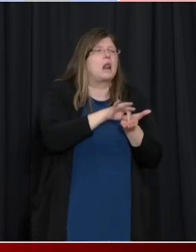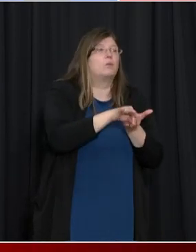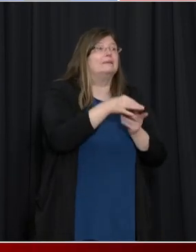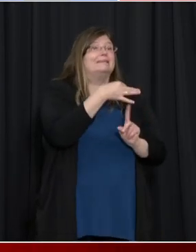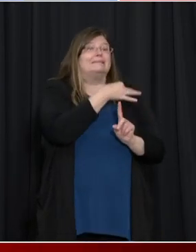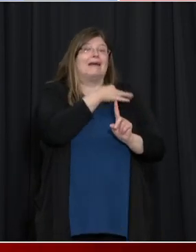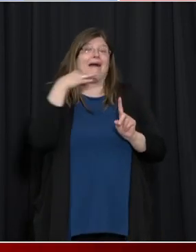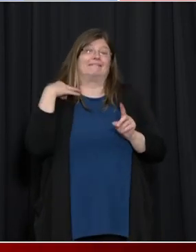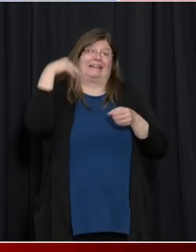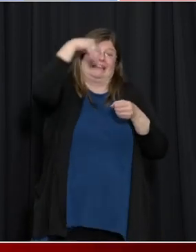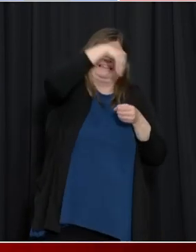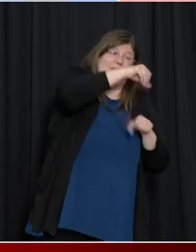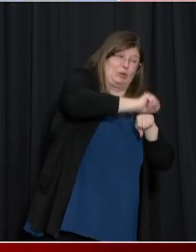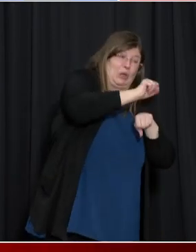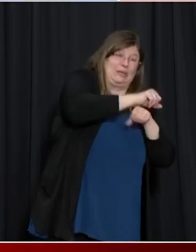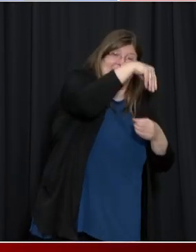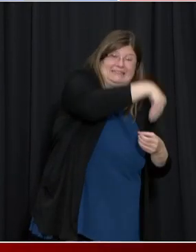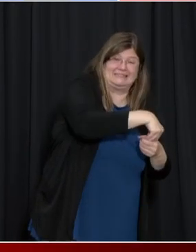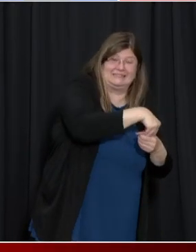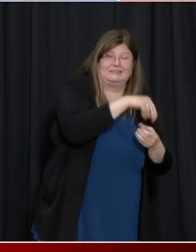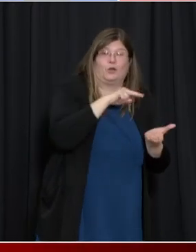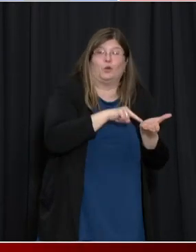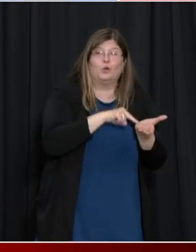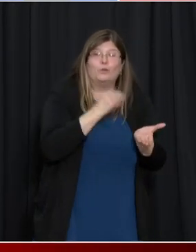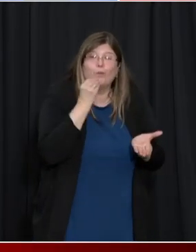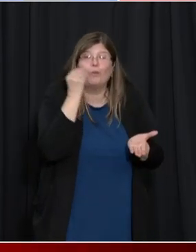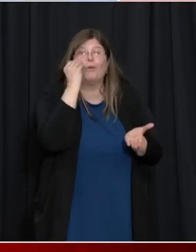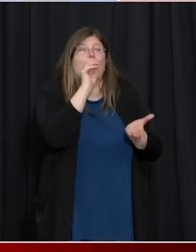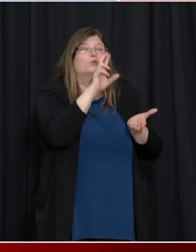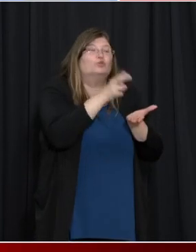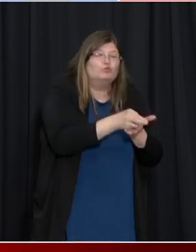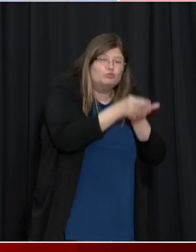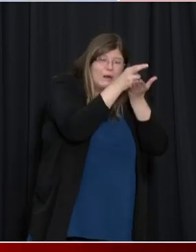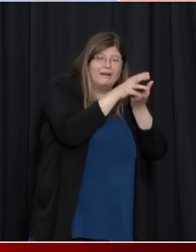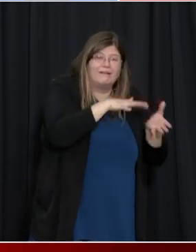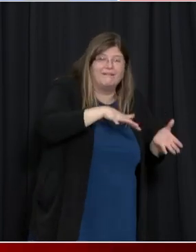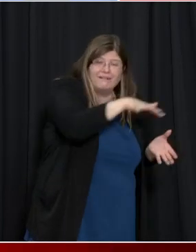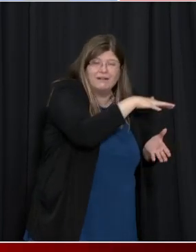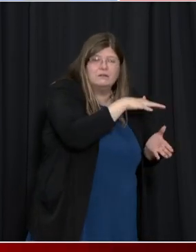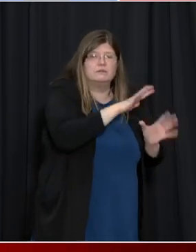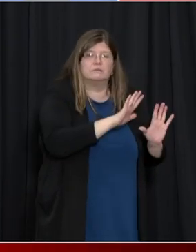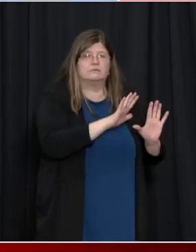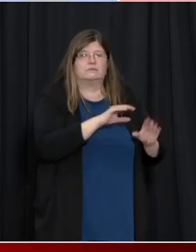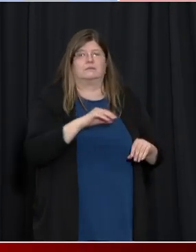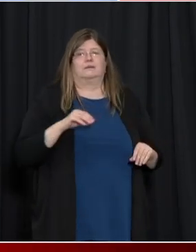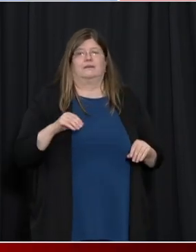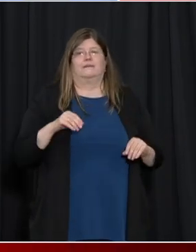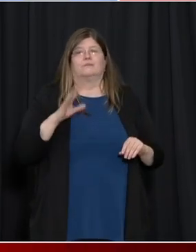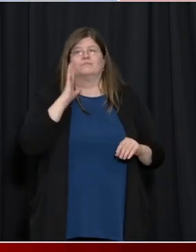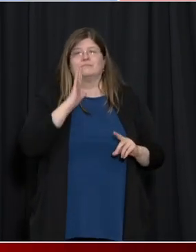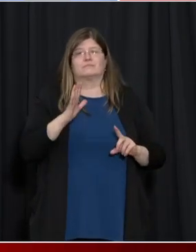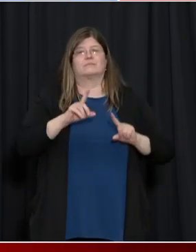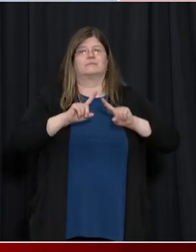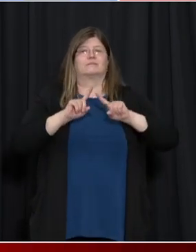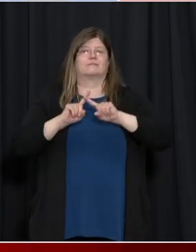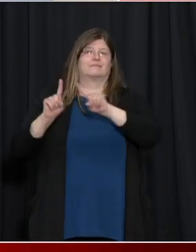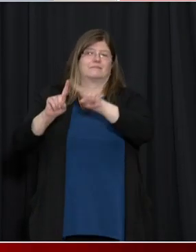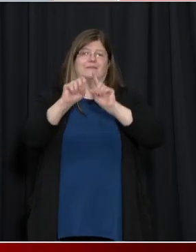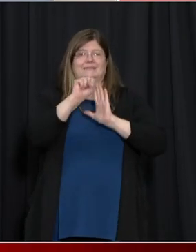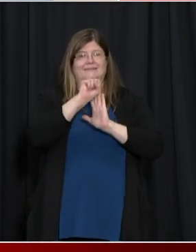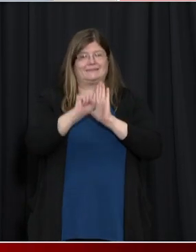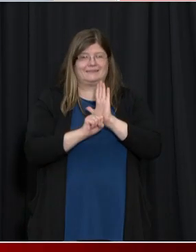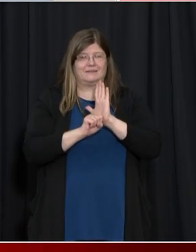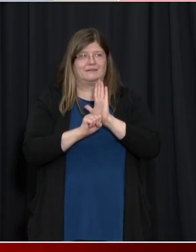of staff cases associated with our congregate facilities are actually cases for other states.